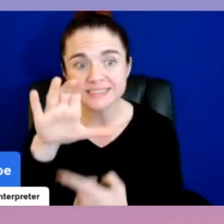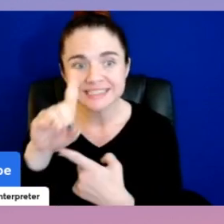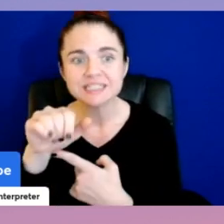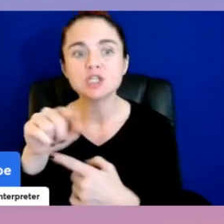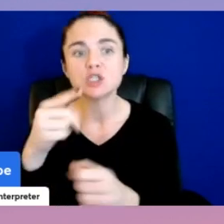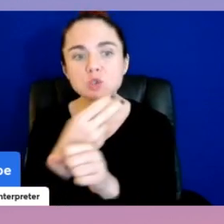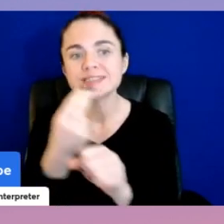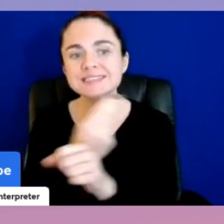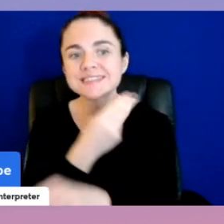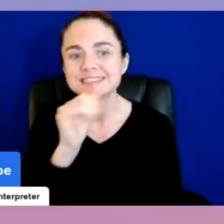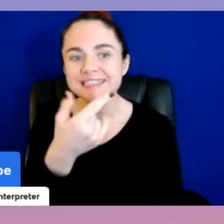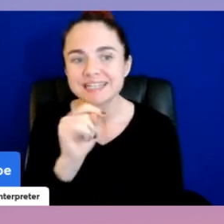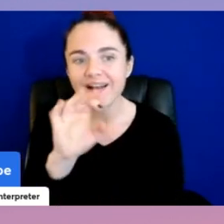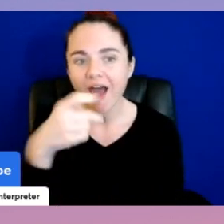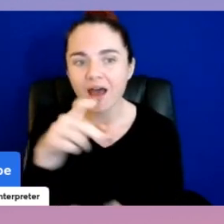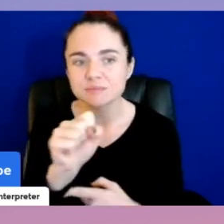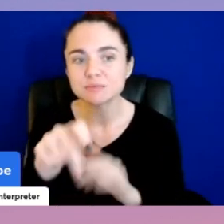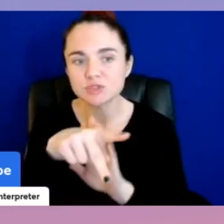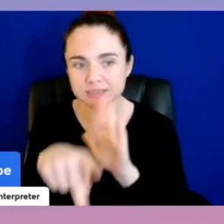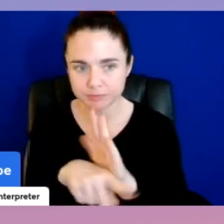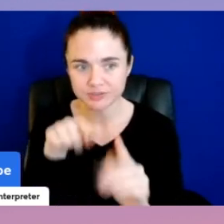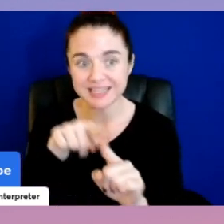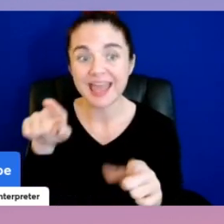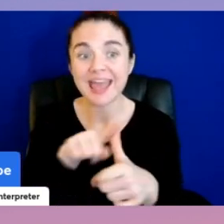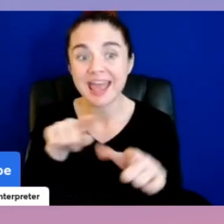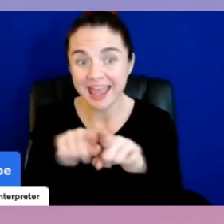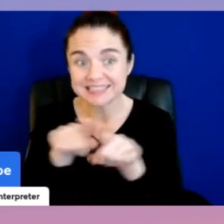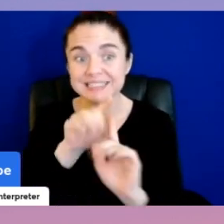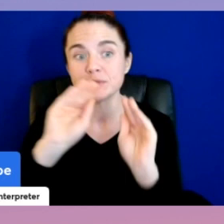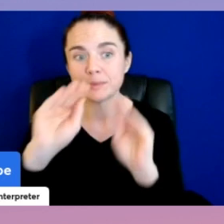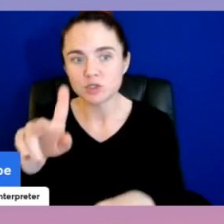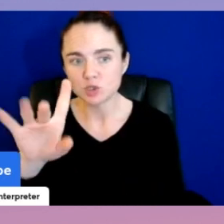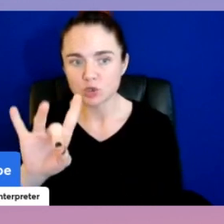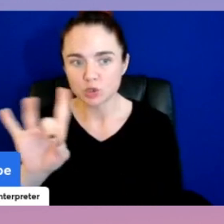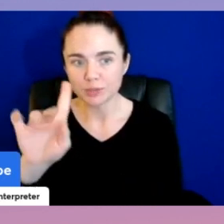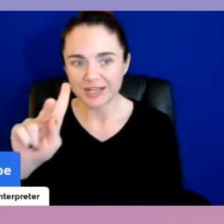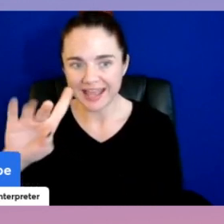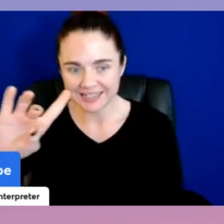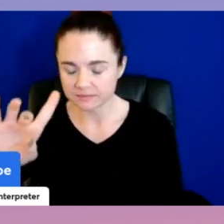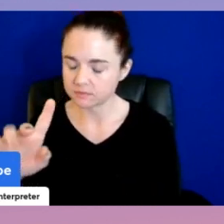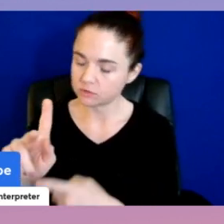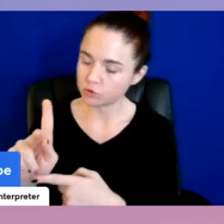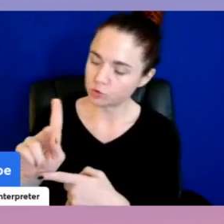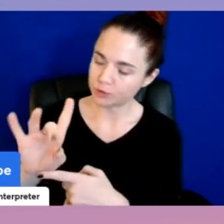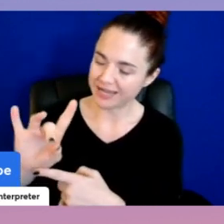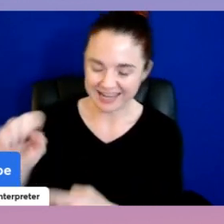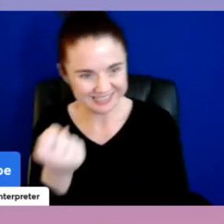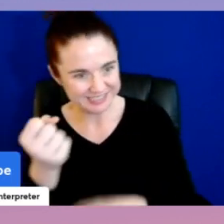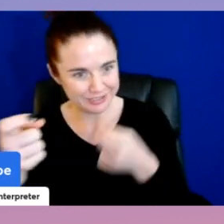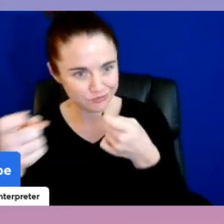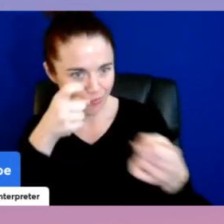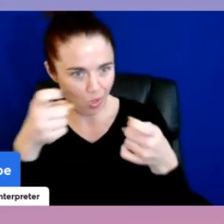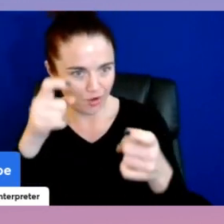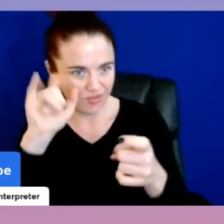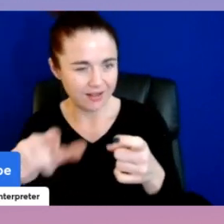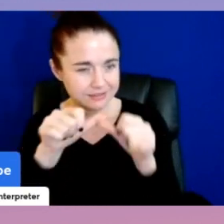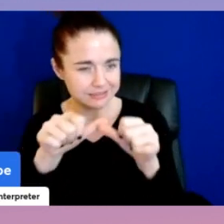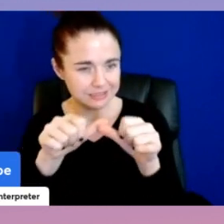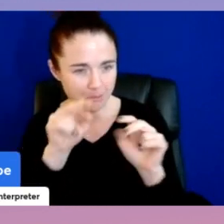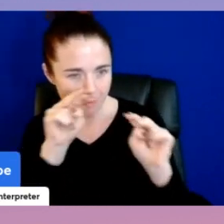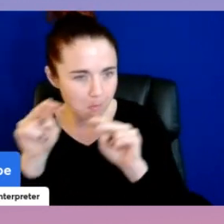GitOps principles, and it's implemented as a Kubernetes controller, which continuously monitors